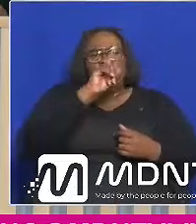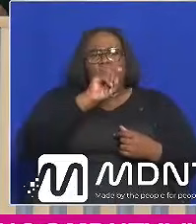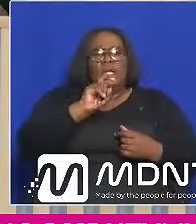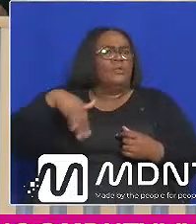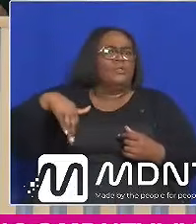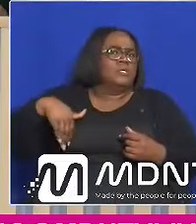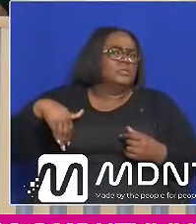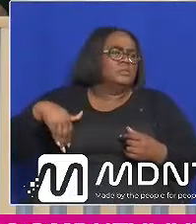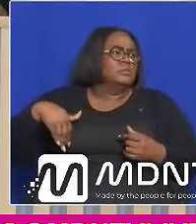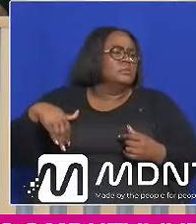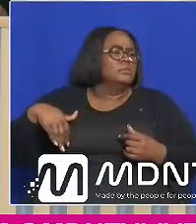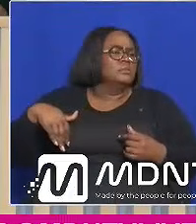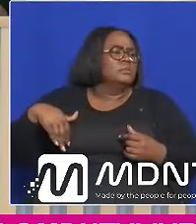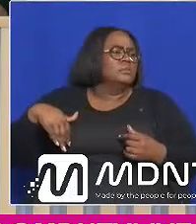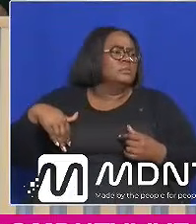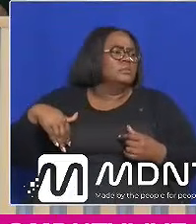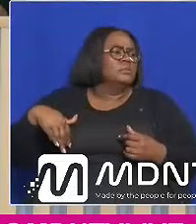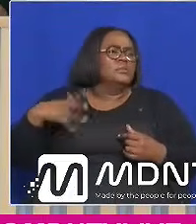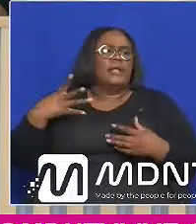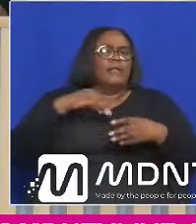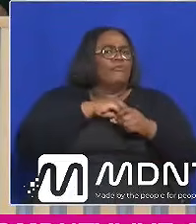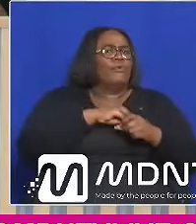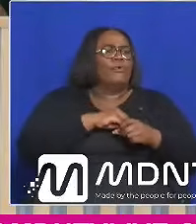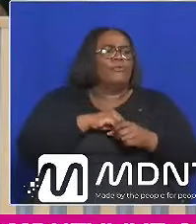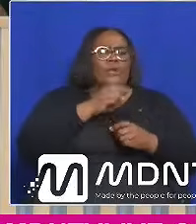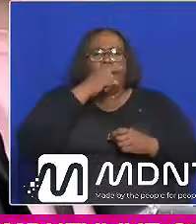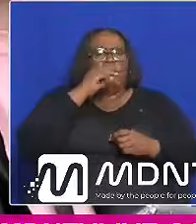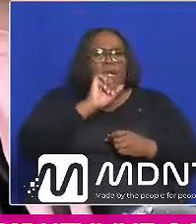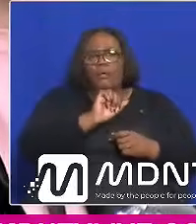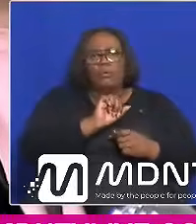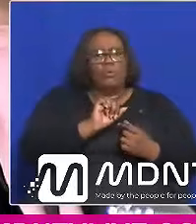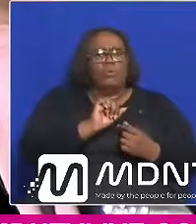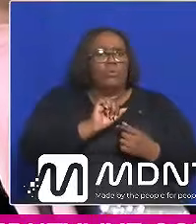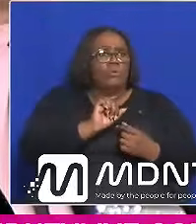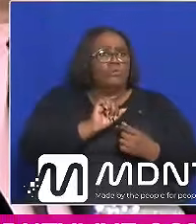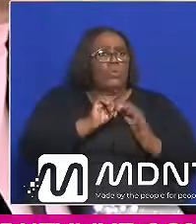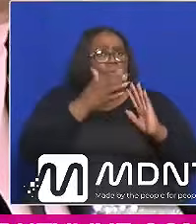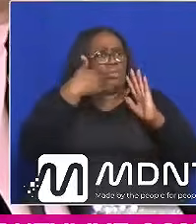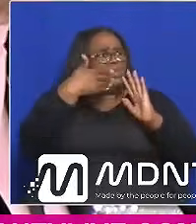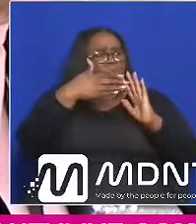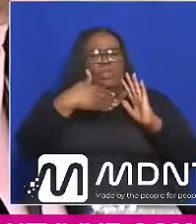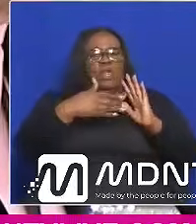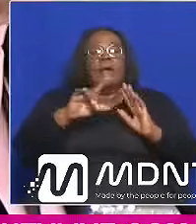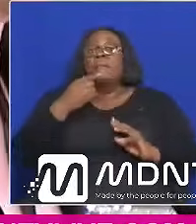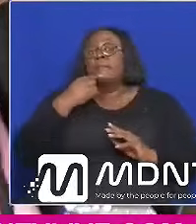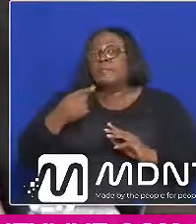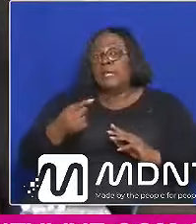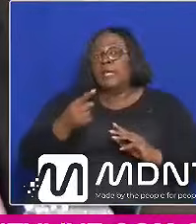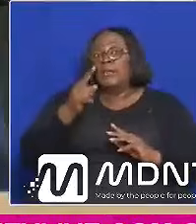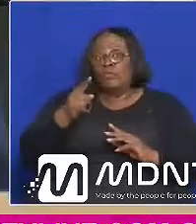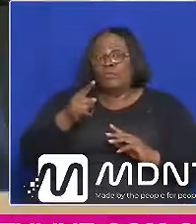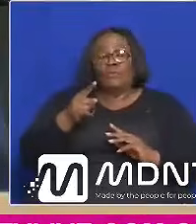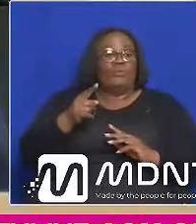to implicate Mr. Matlala. I'm not saying you don't have a basis for saying it should